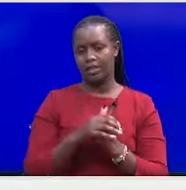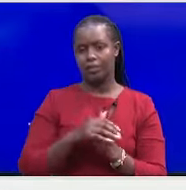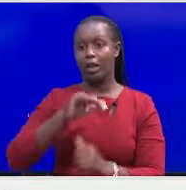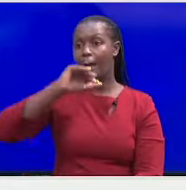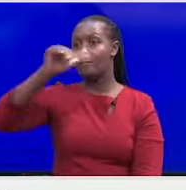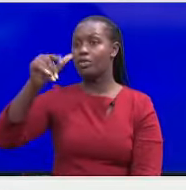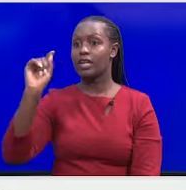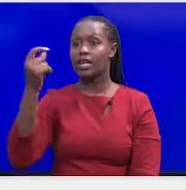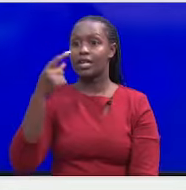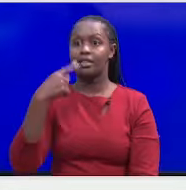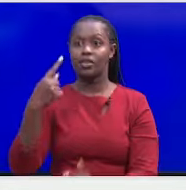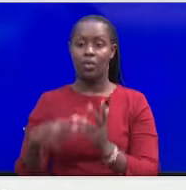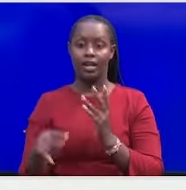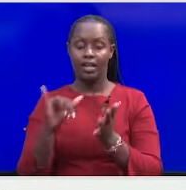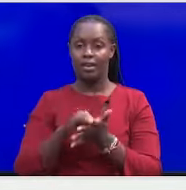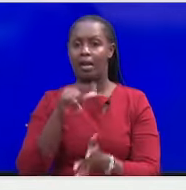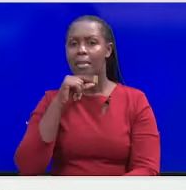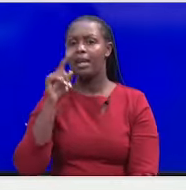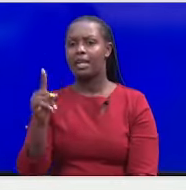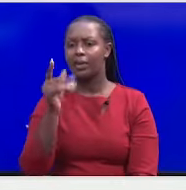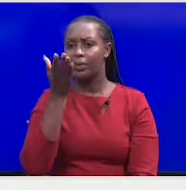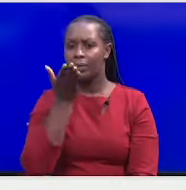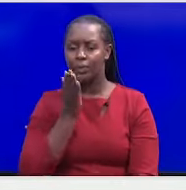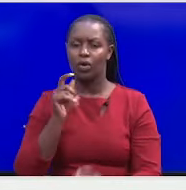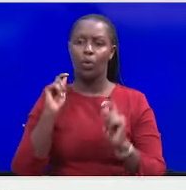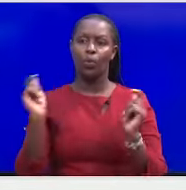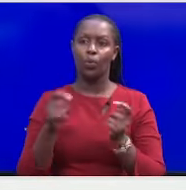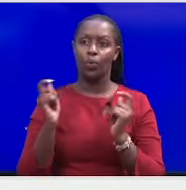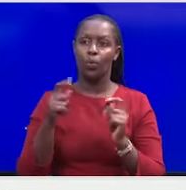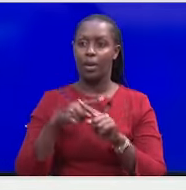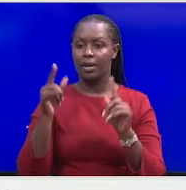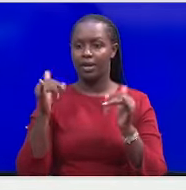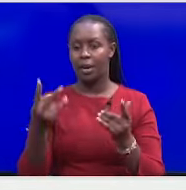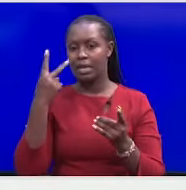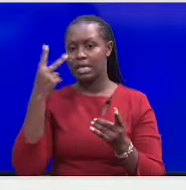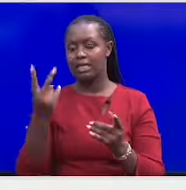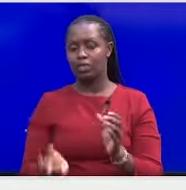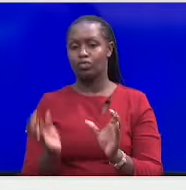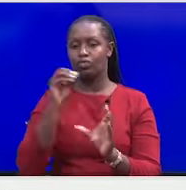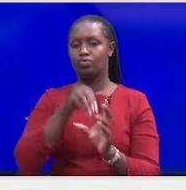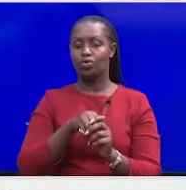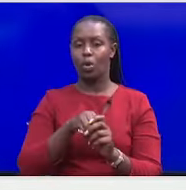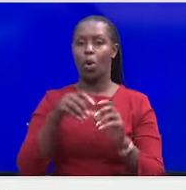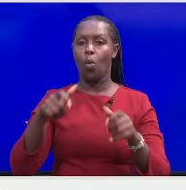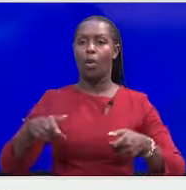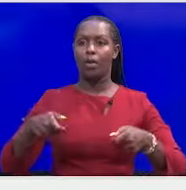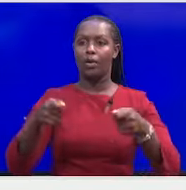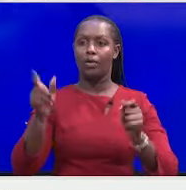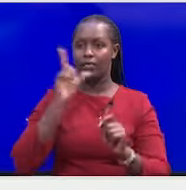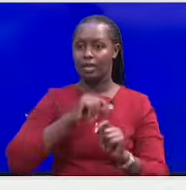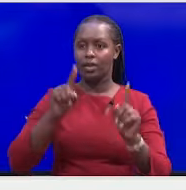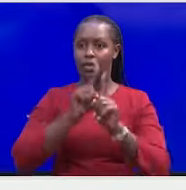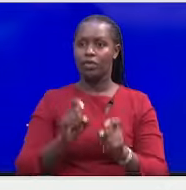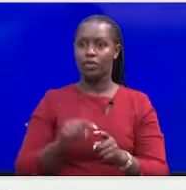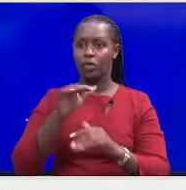tuliambiwa kuna mzee ni mganga ni mchawi, sasa hii tumeona ameingia kwa urubaru, orange iko juu ya urubaru na